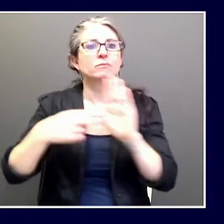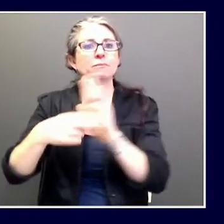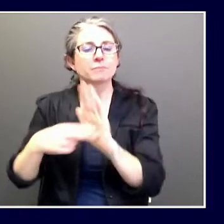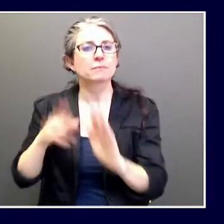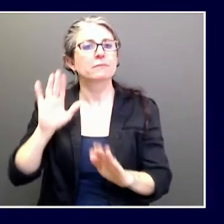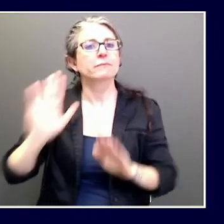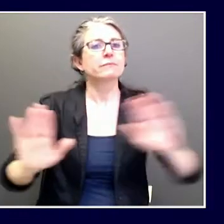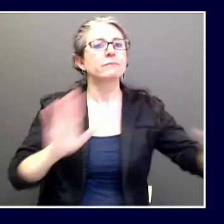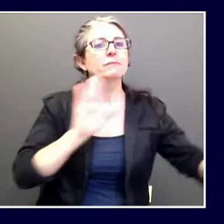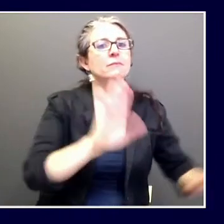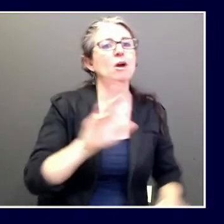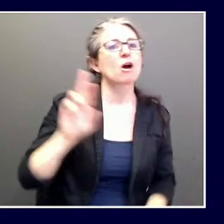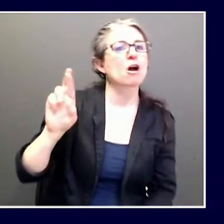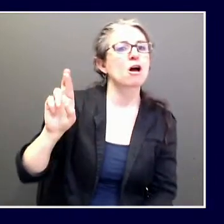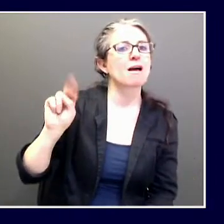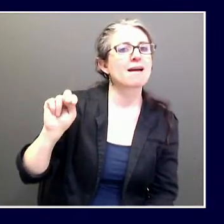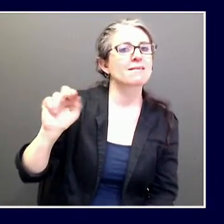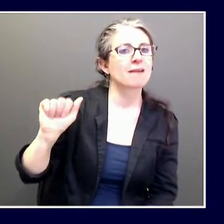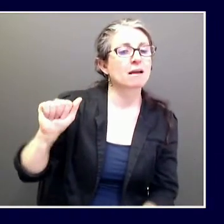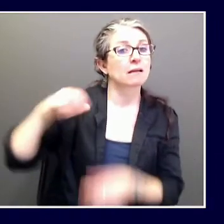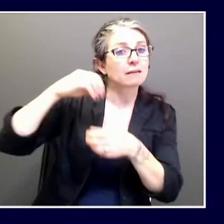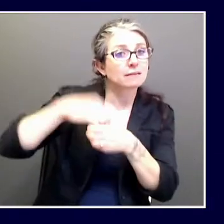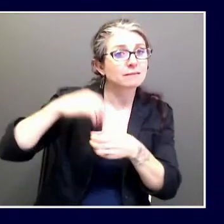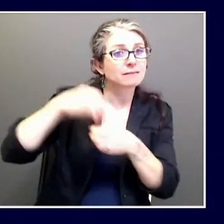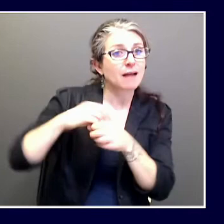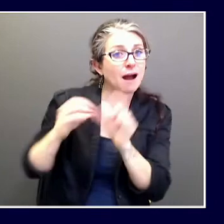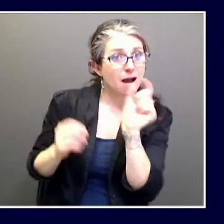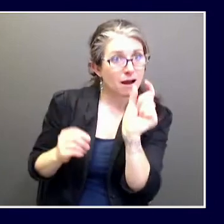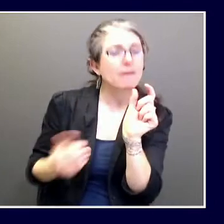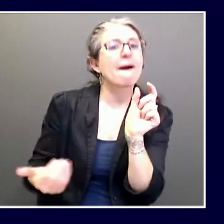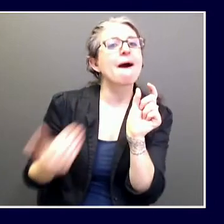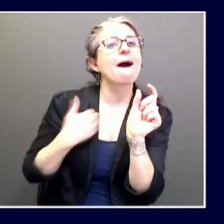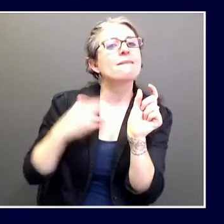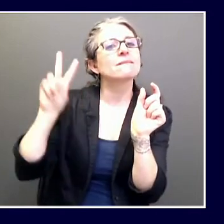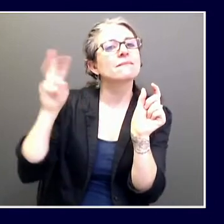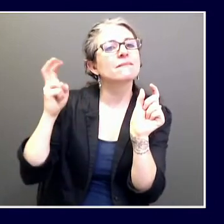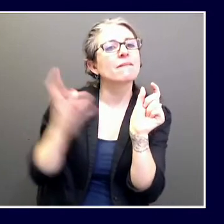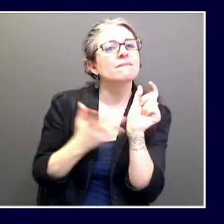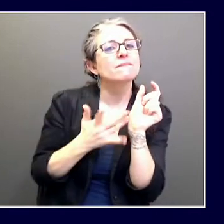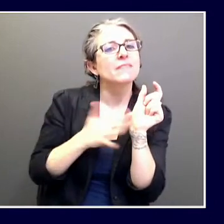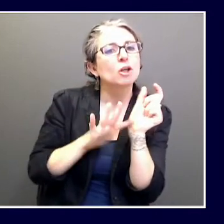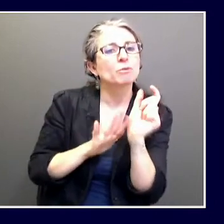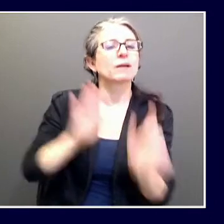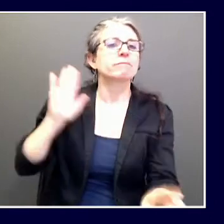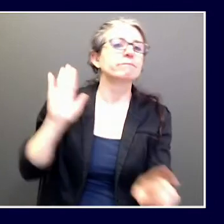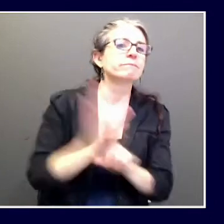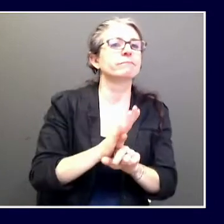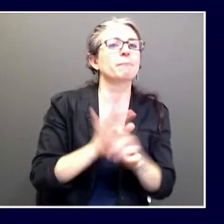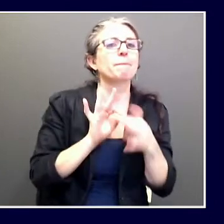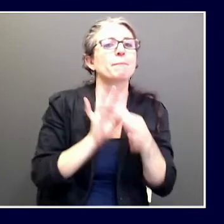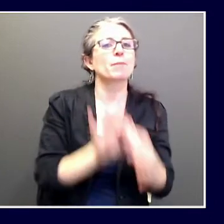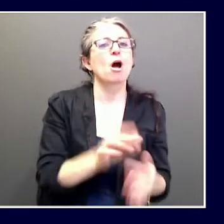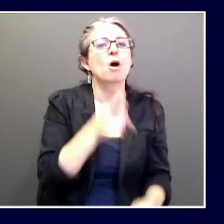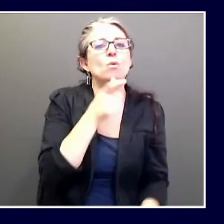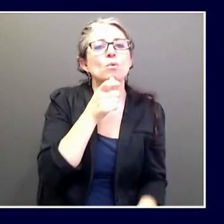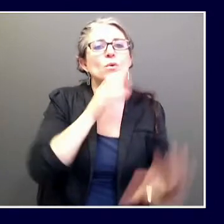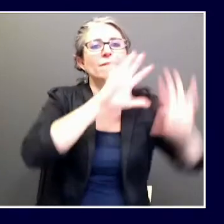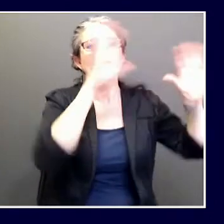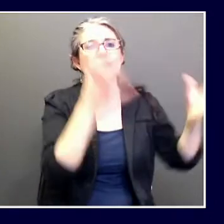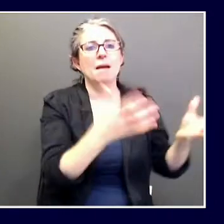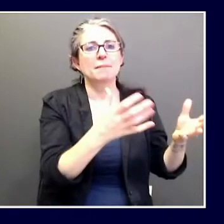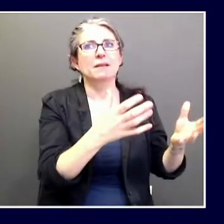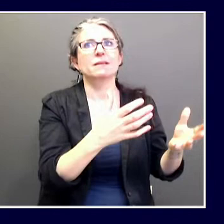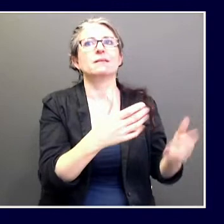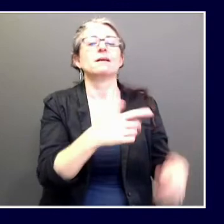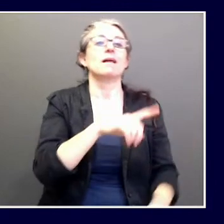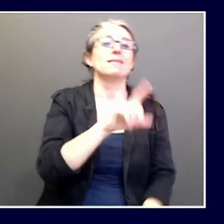to do anything specific in order to determine whether the sample that we're testing is Delta or Omicron. We just